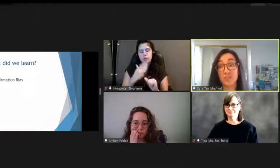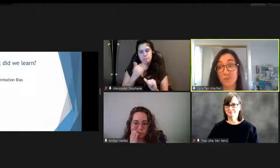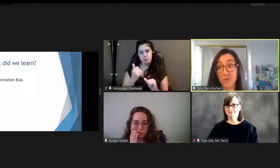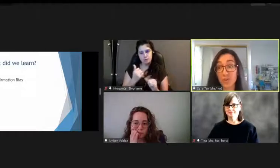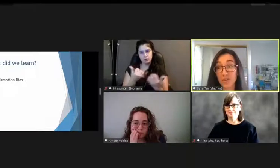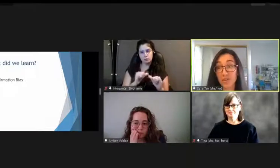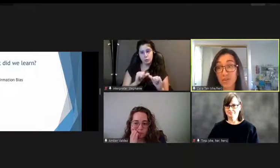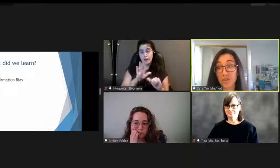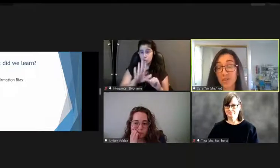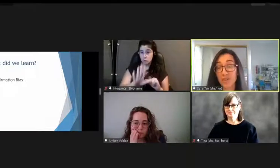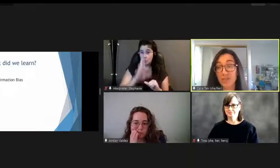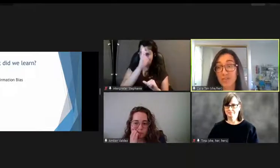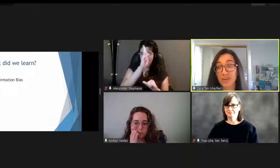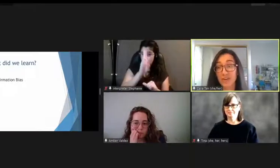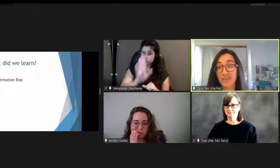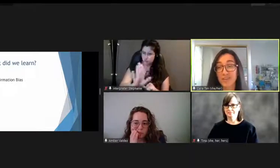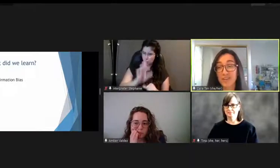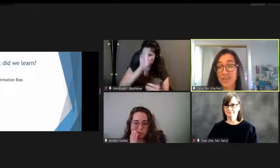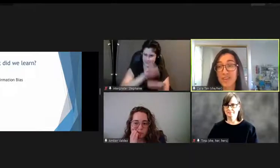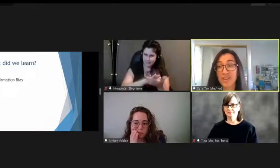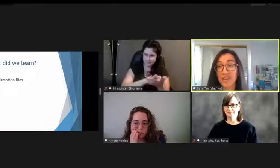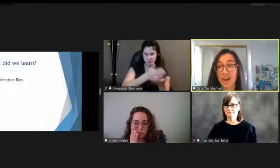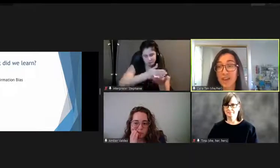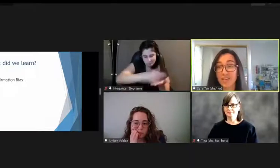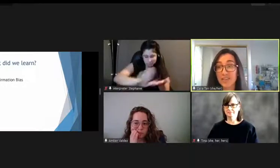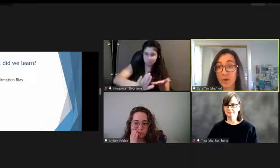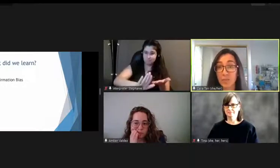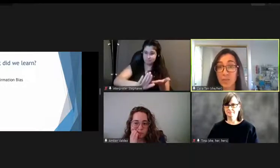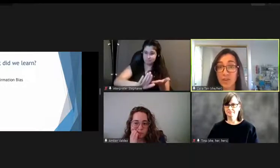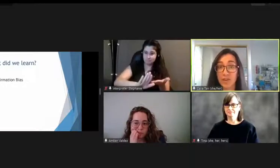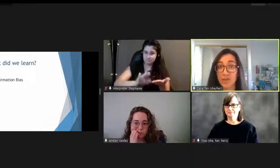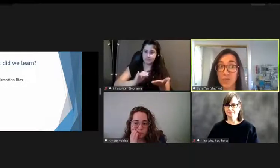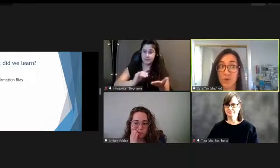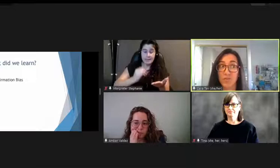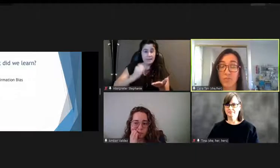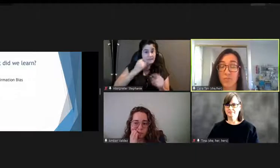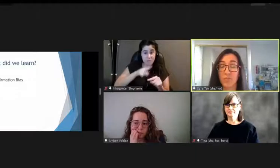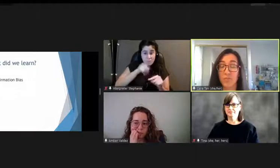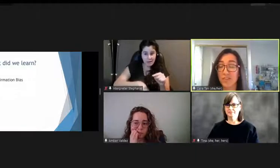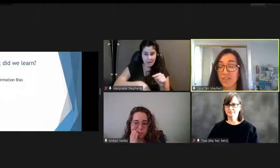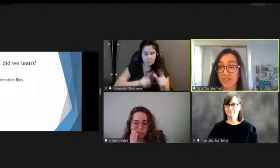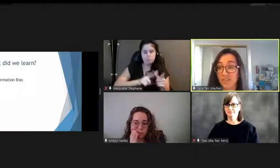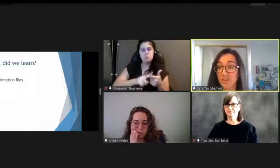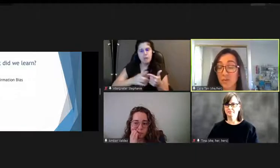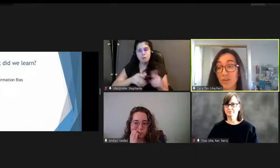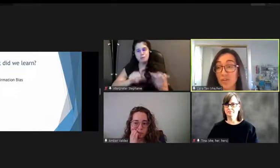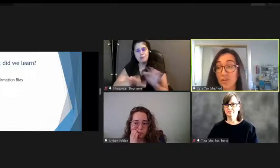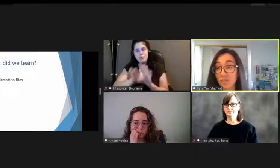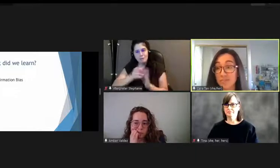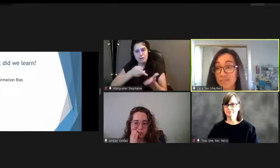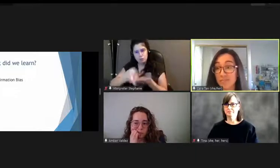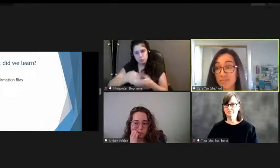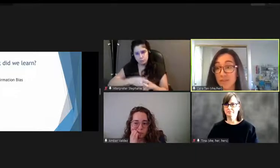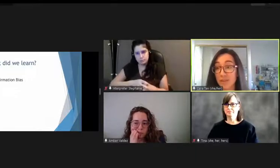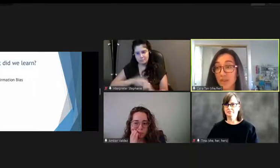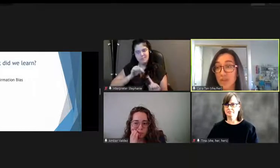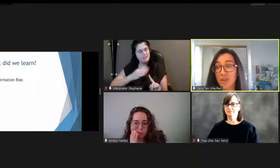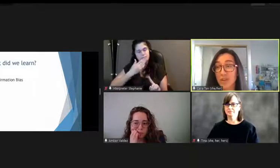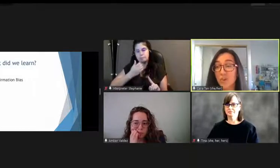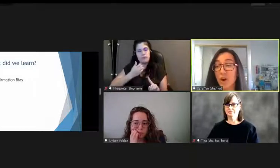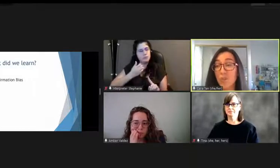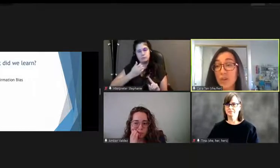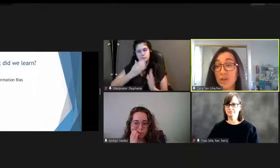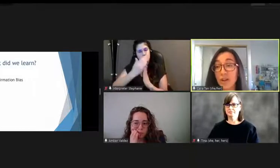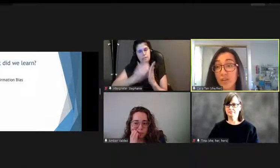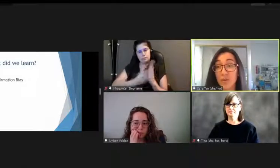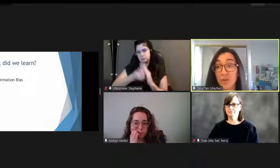get to the truth, right? That is probably one of the best lessons you can ever learn. That you need to